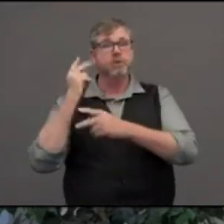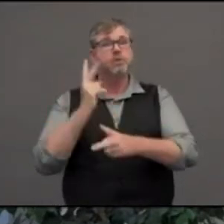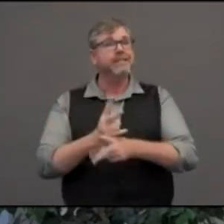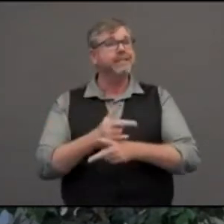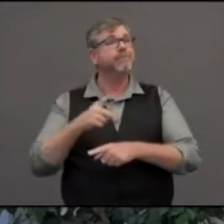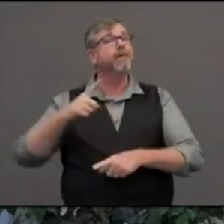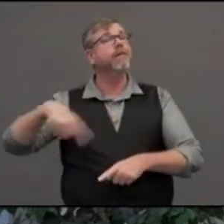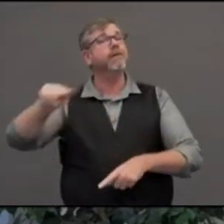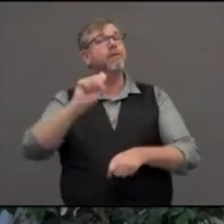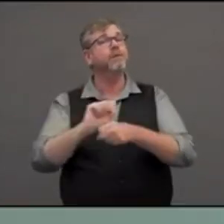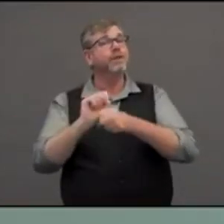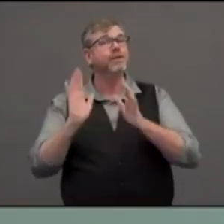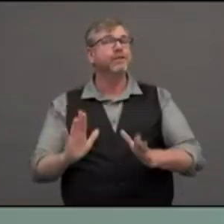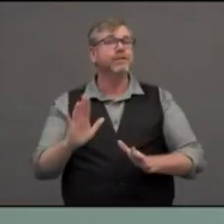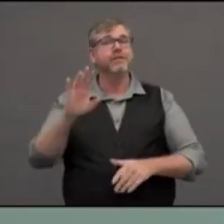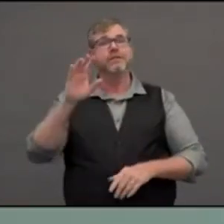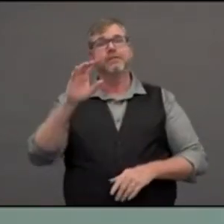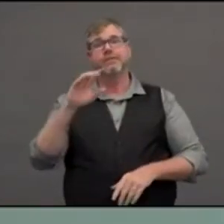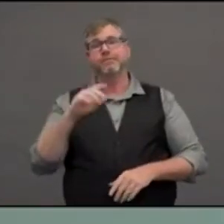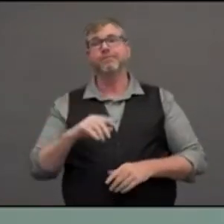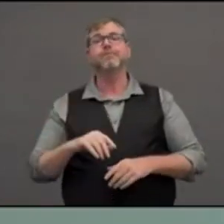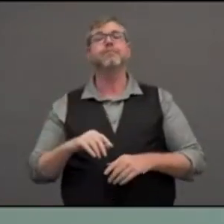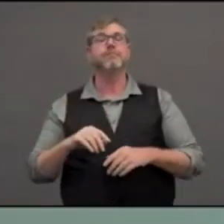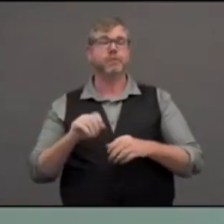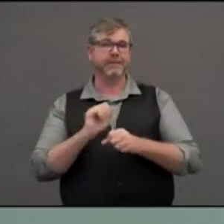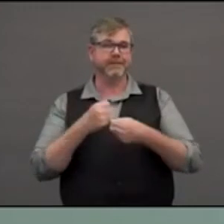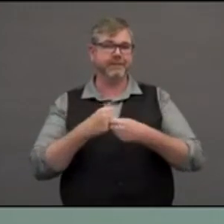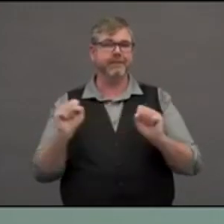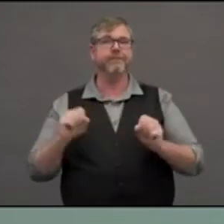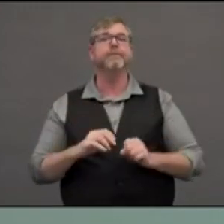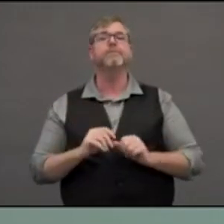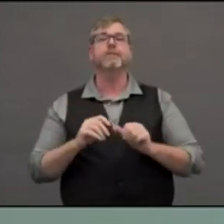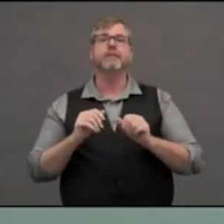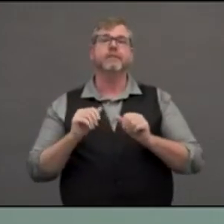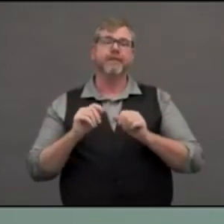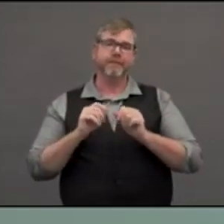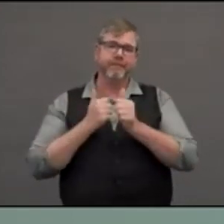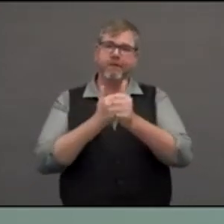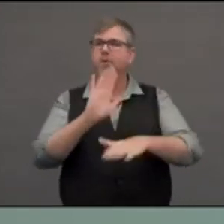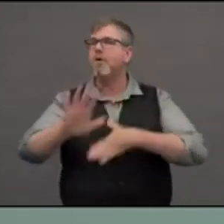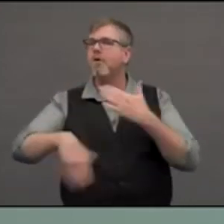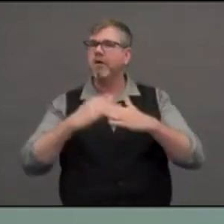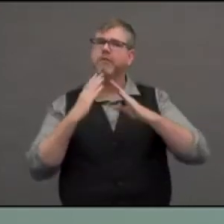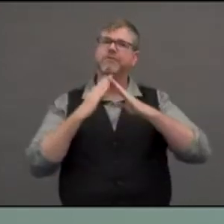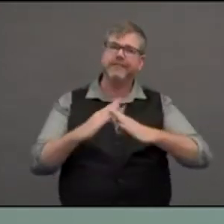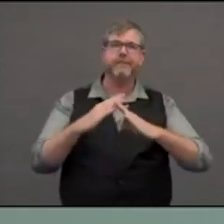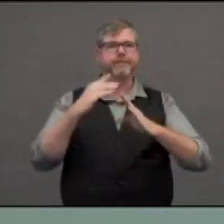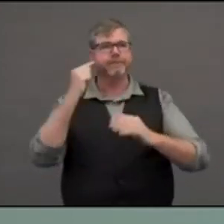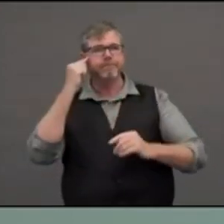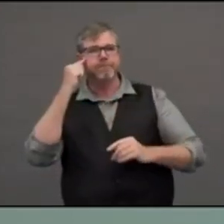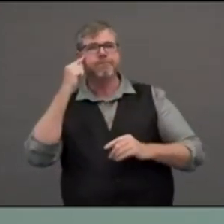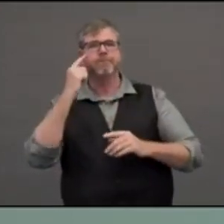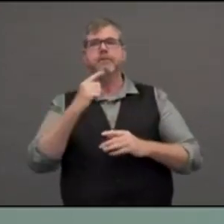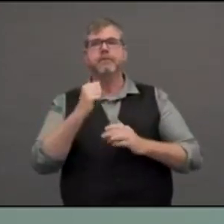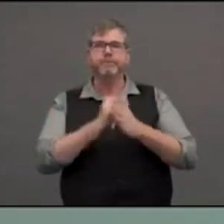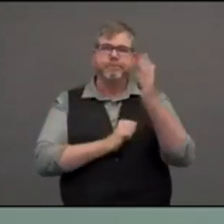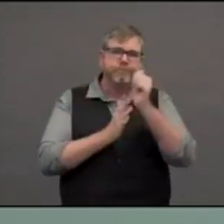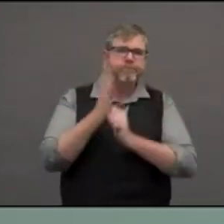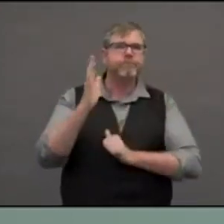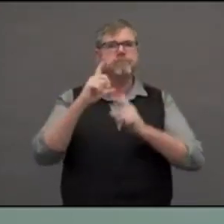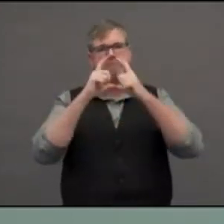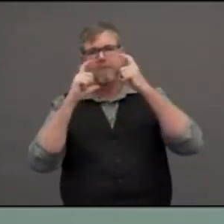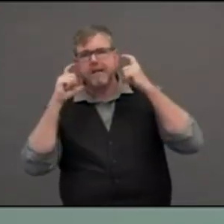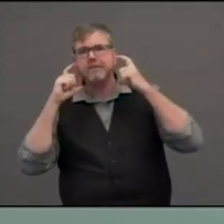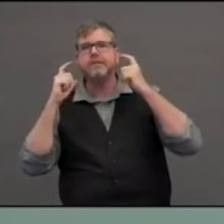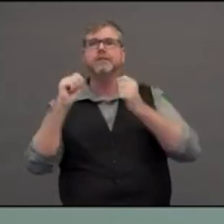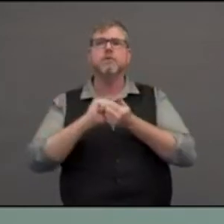us following all the prevention measures. And a reminder that not one person can defeat